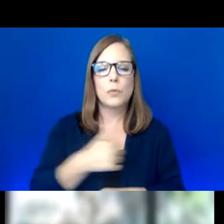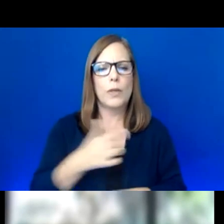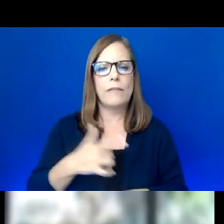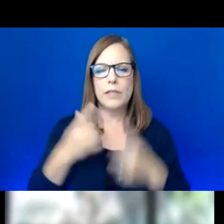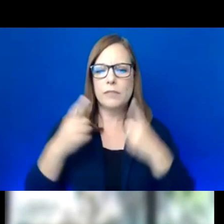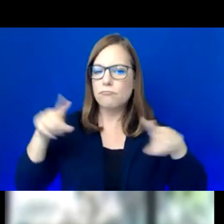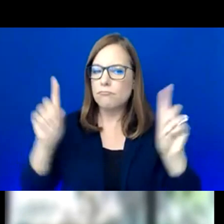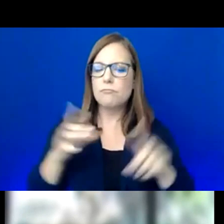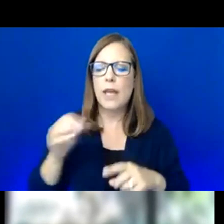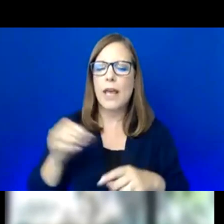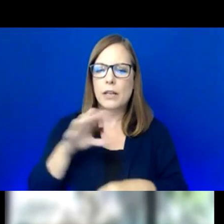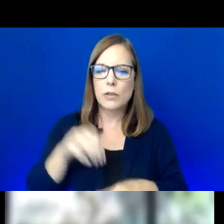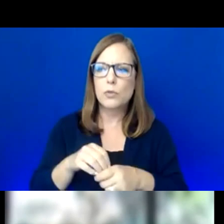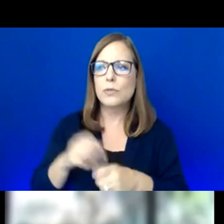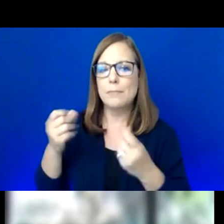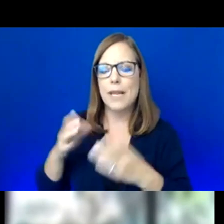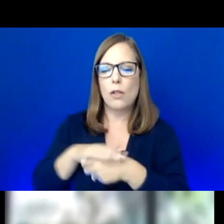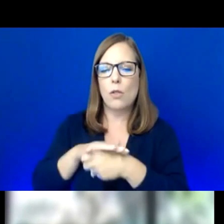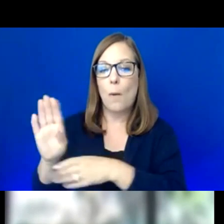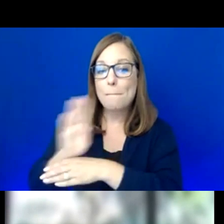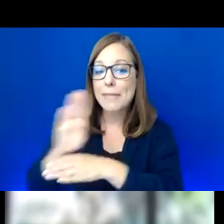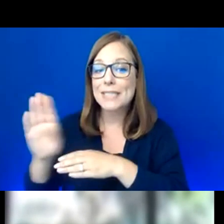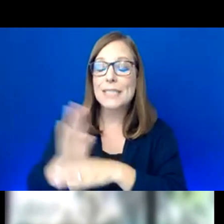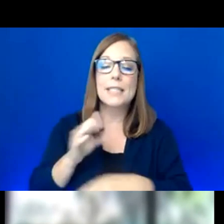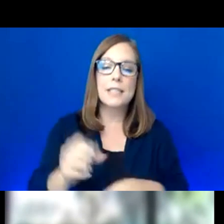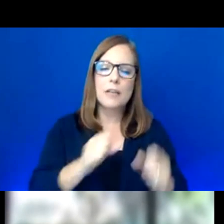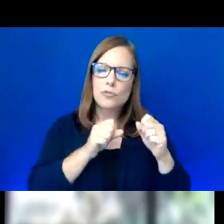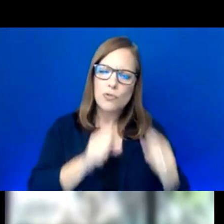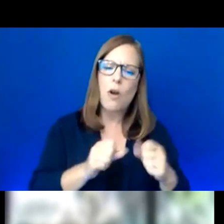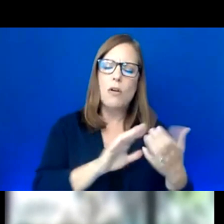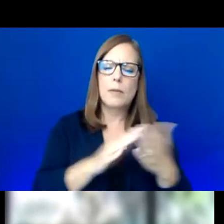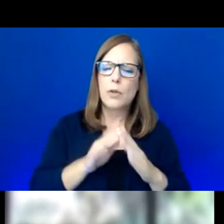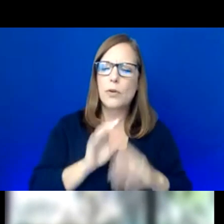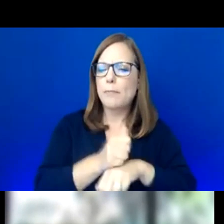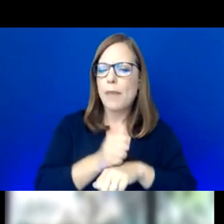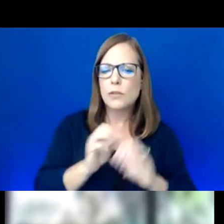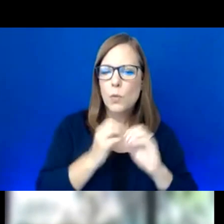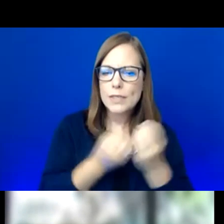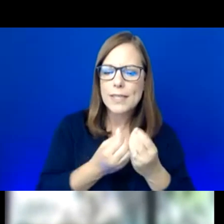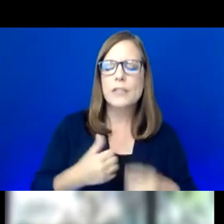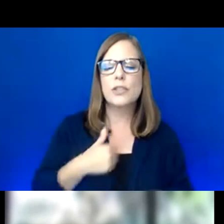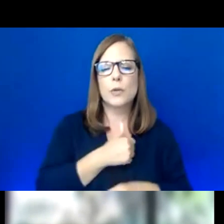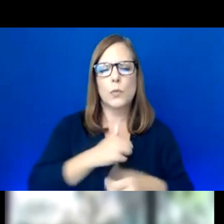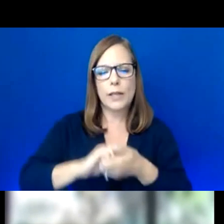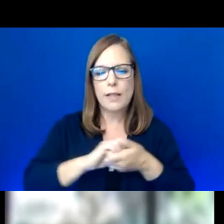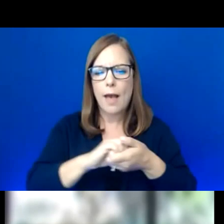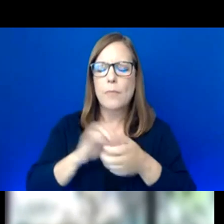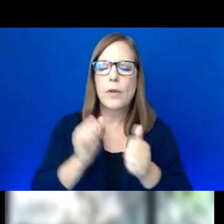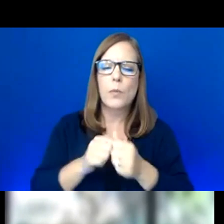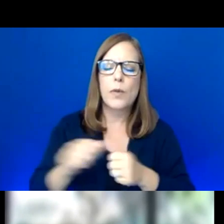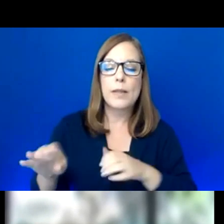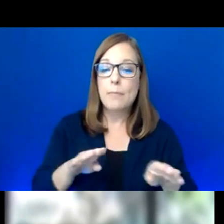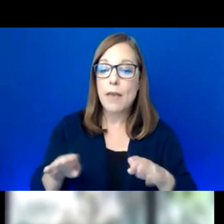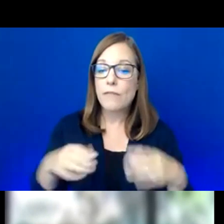includes private businesses, strong community-based organizations, collaboration with our behavioral health and